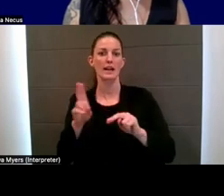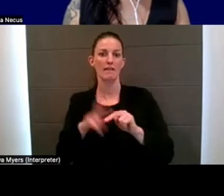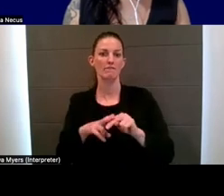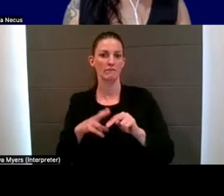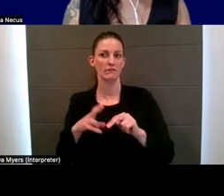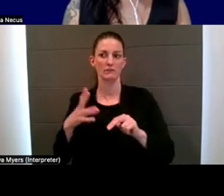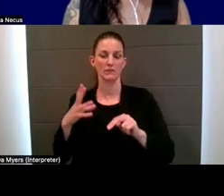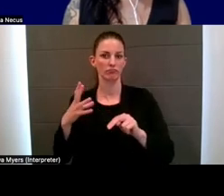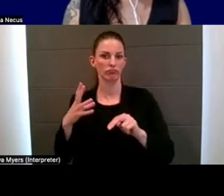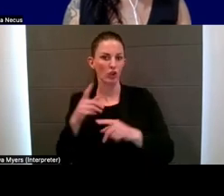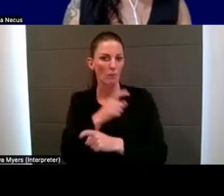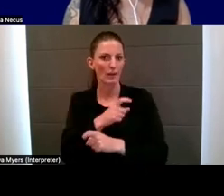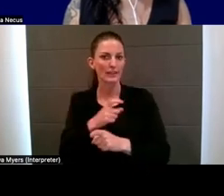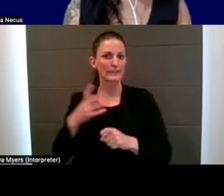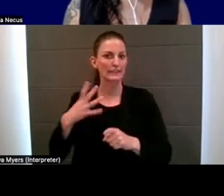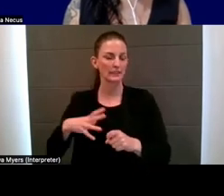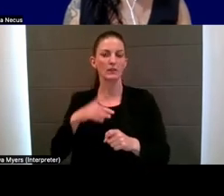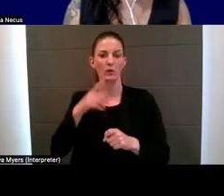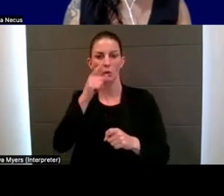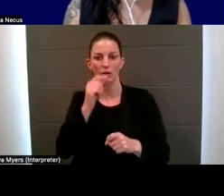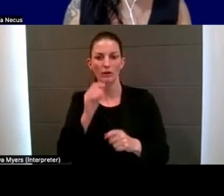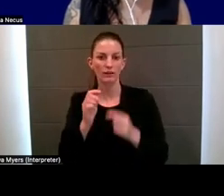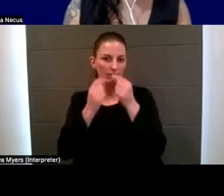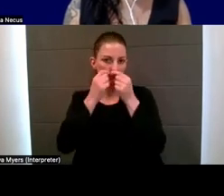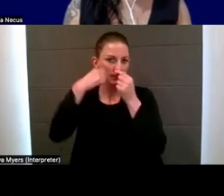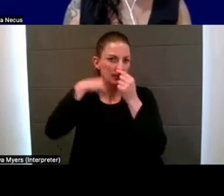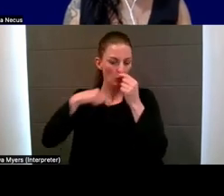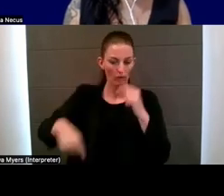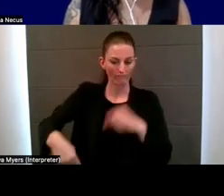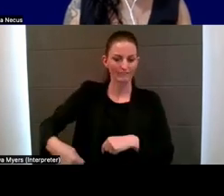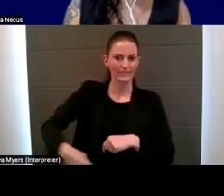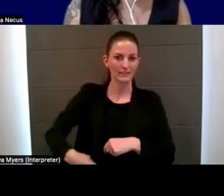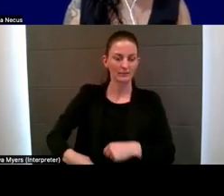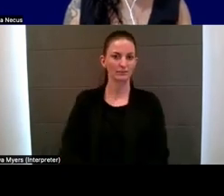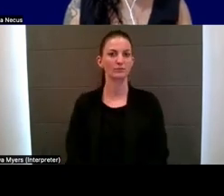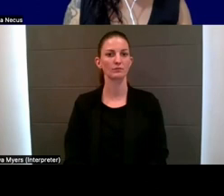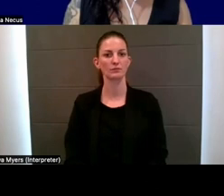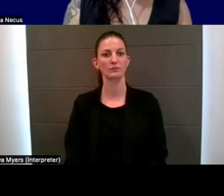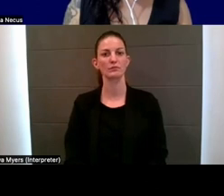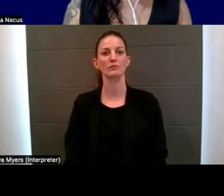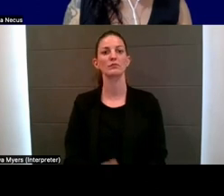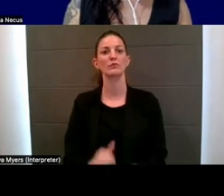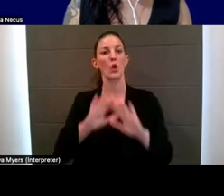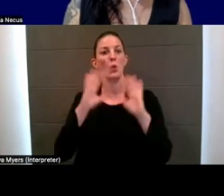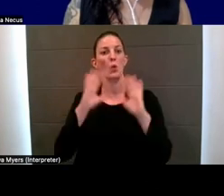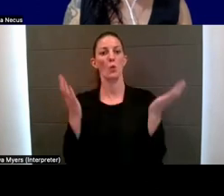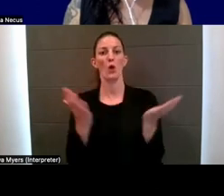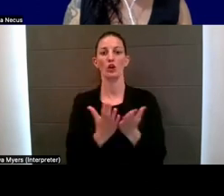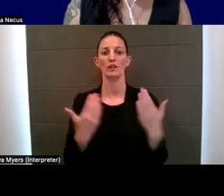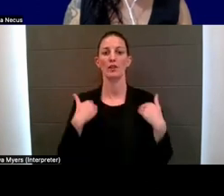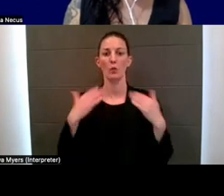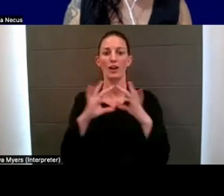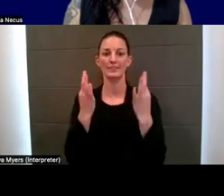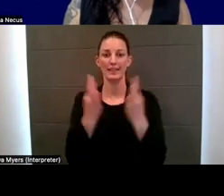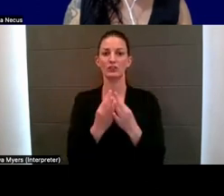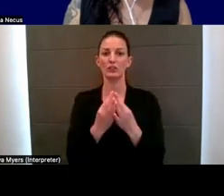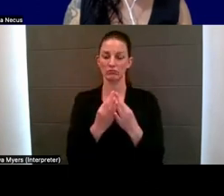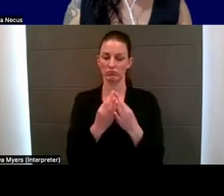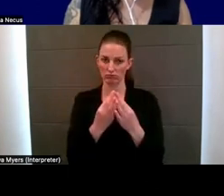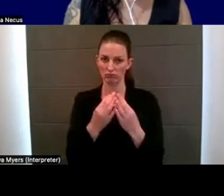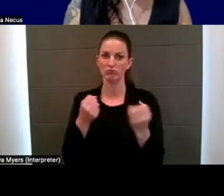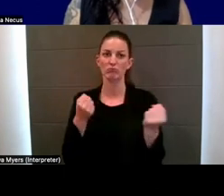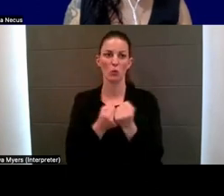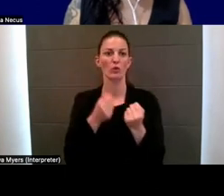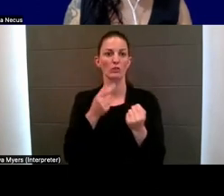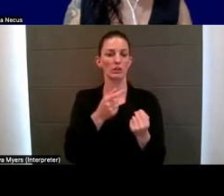tube. The World Health Organization still advocates for breastfeeding up to 6 months, and then in the